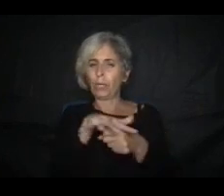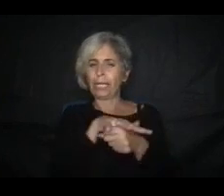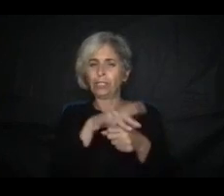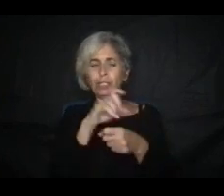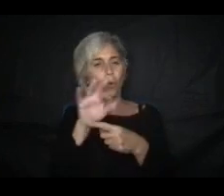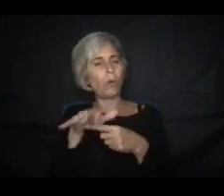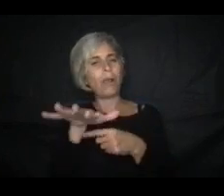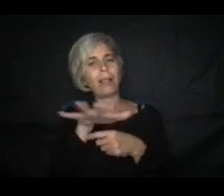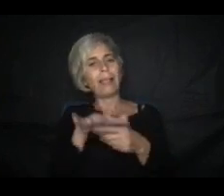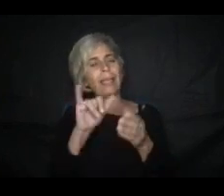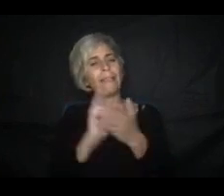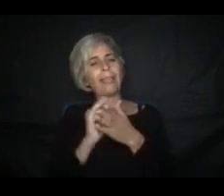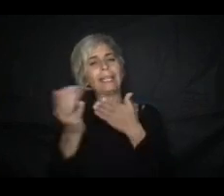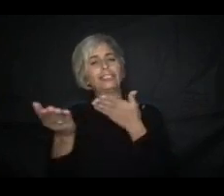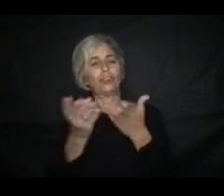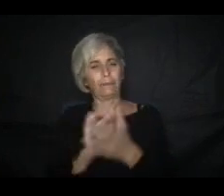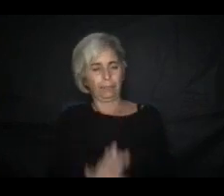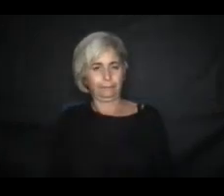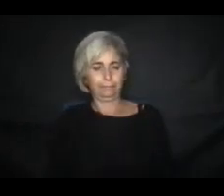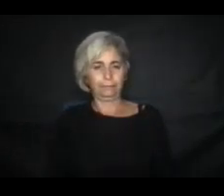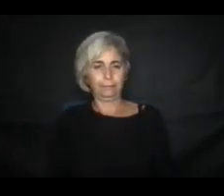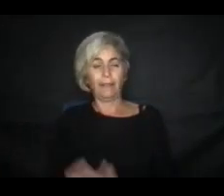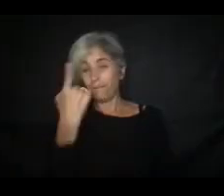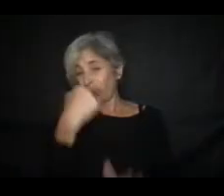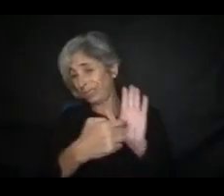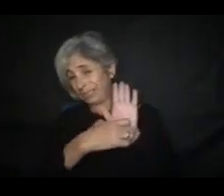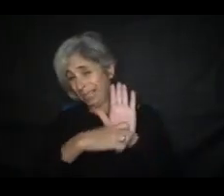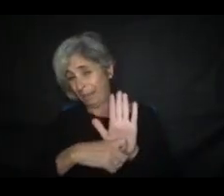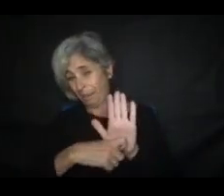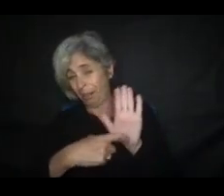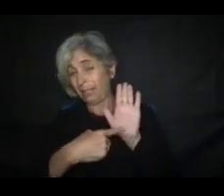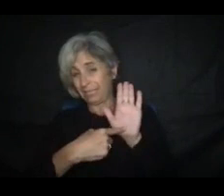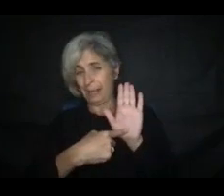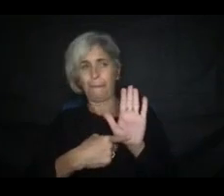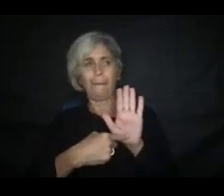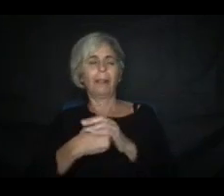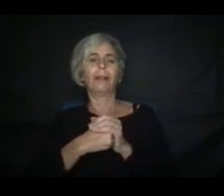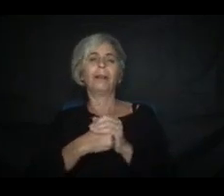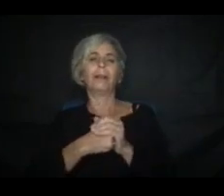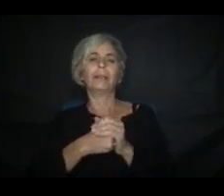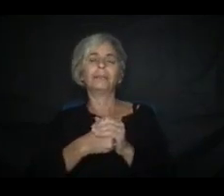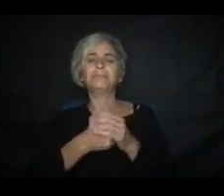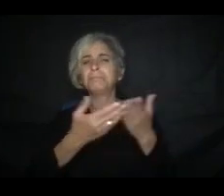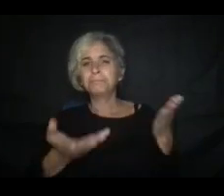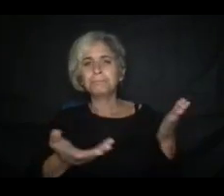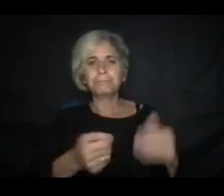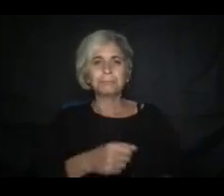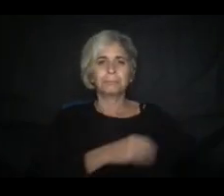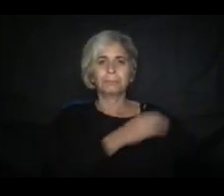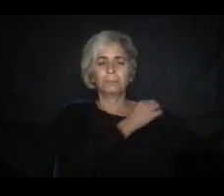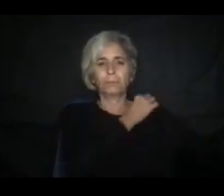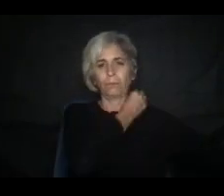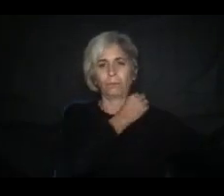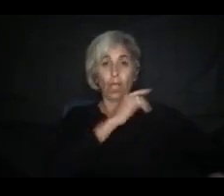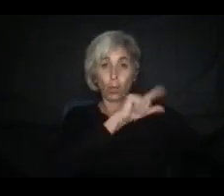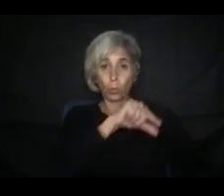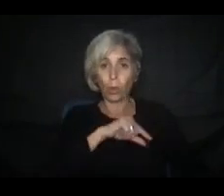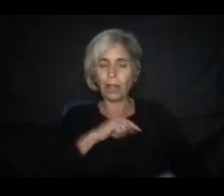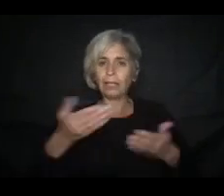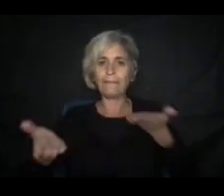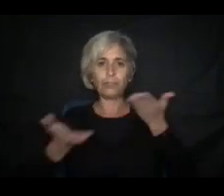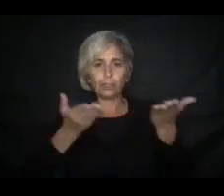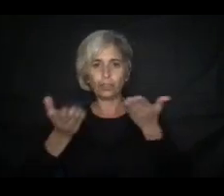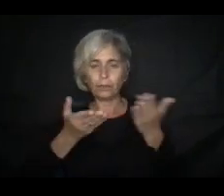land that it's serving. So for example, let's do quality of service level B,